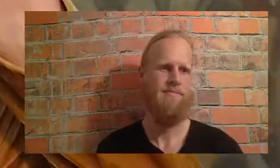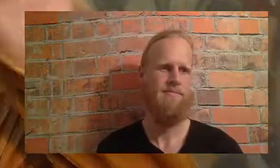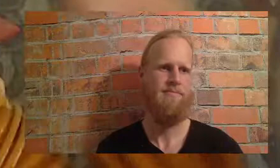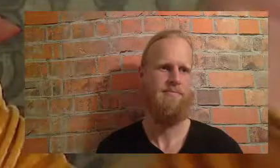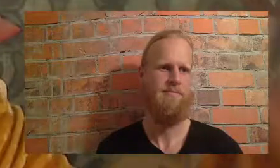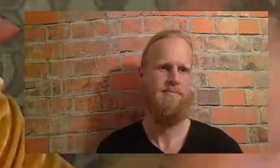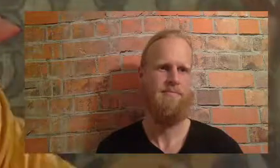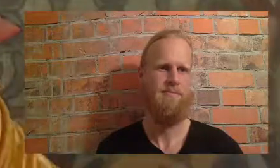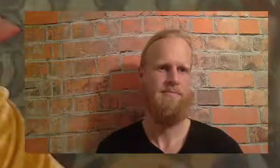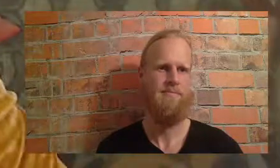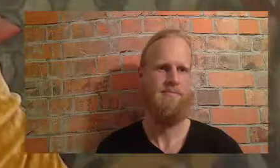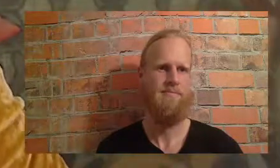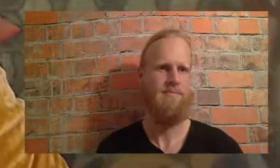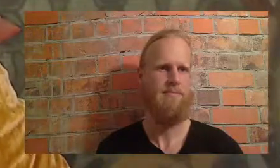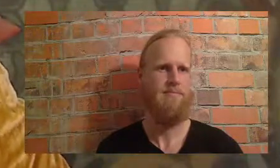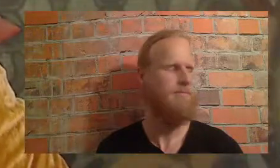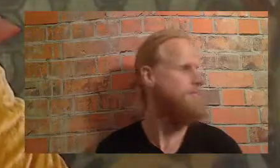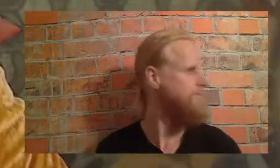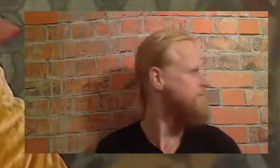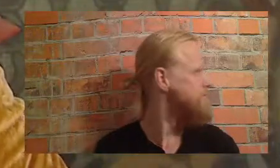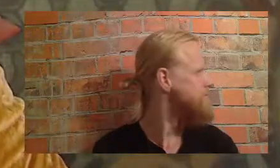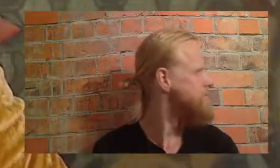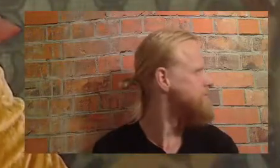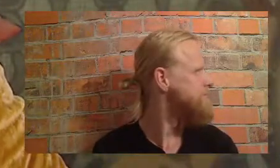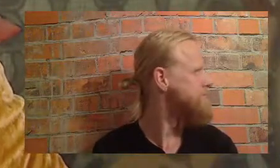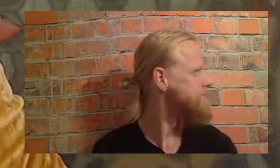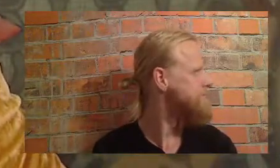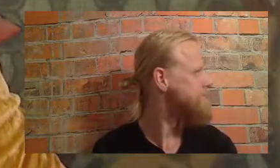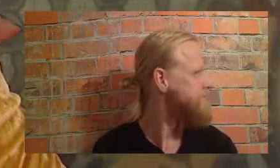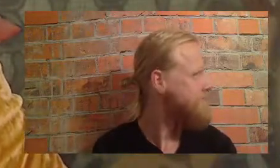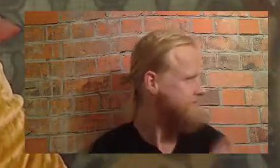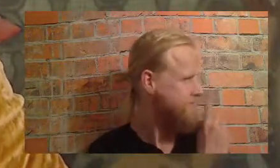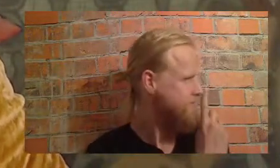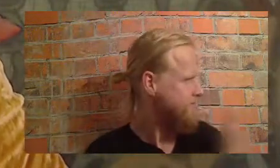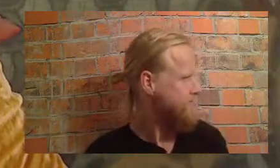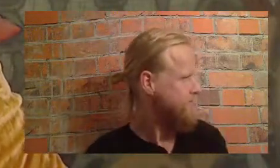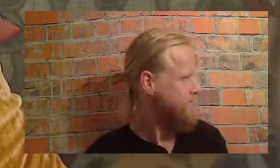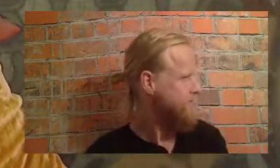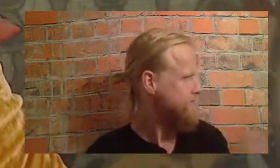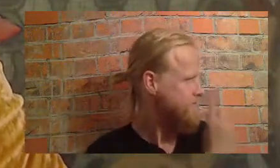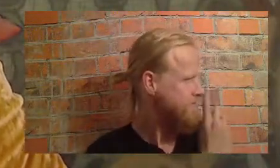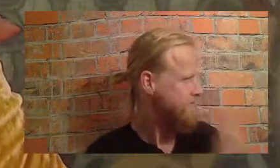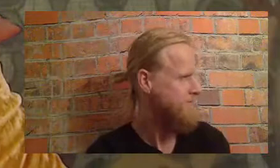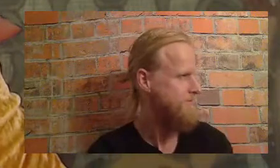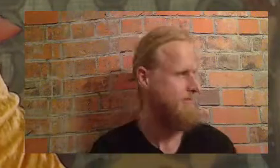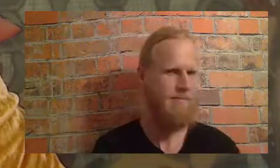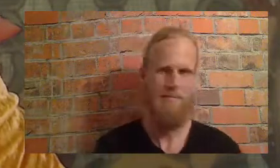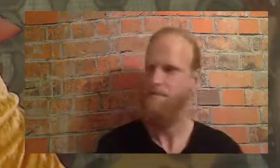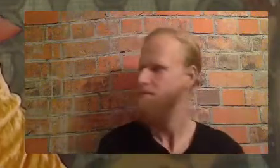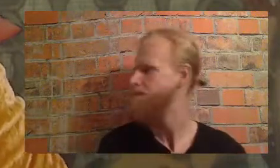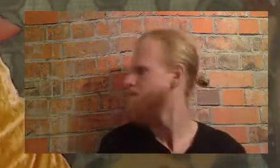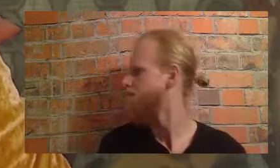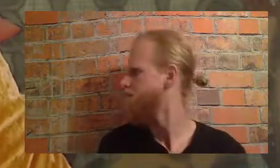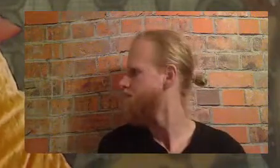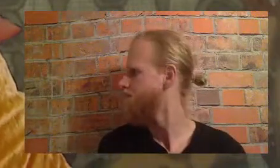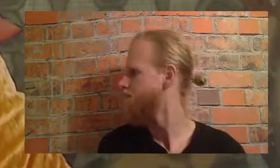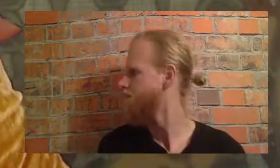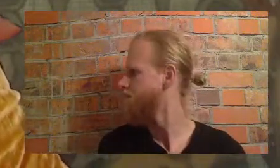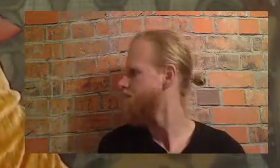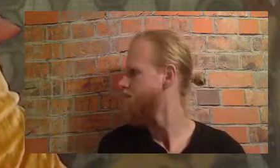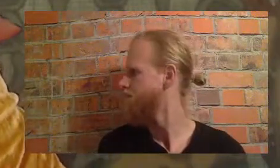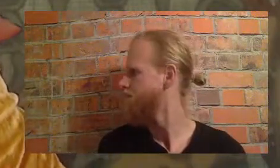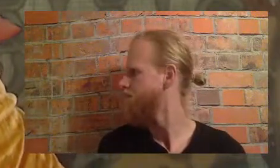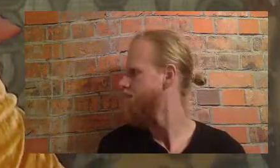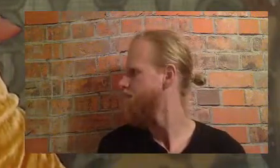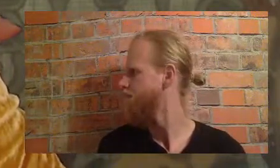nose lines up with that. When I turn my head this way, my nose lines up with that. And what I feel when I do that with my head is that